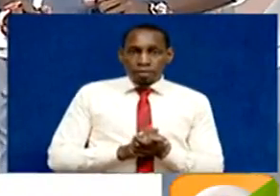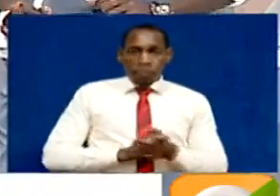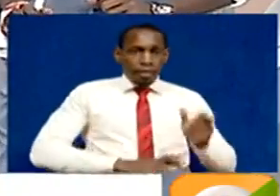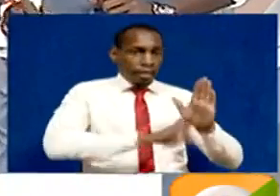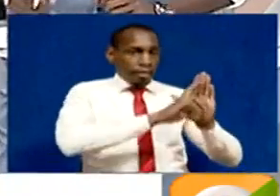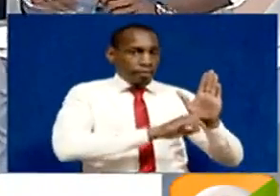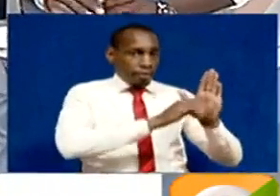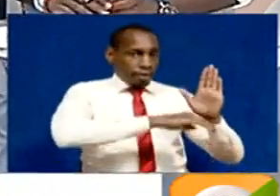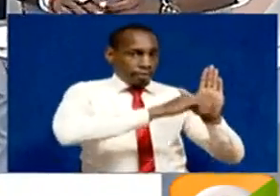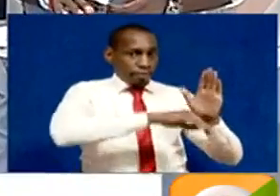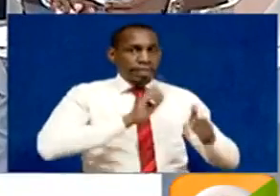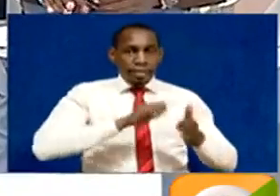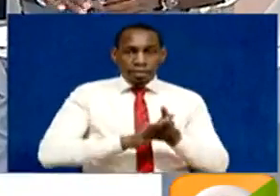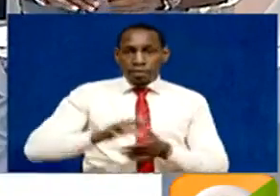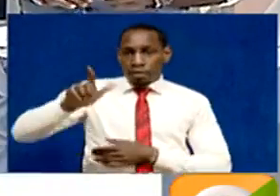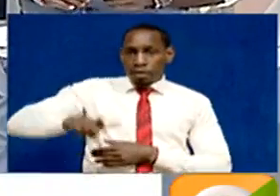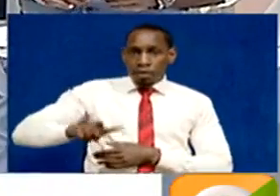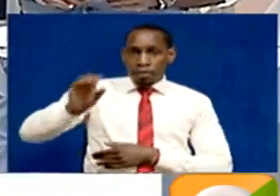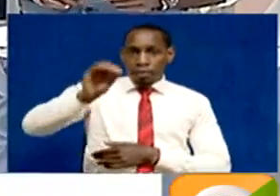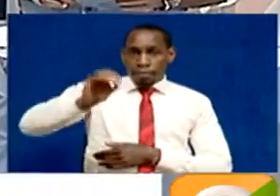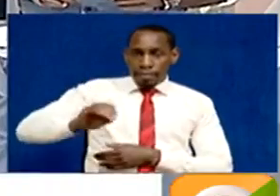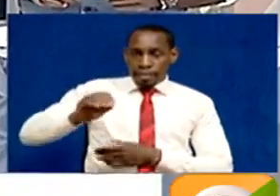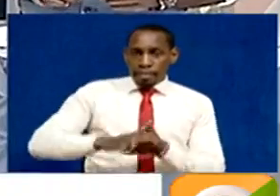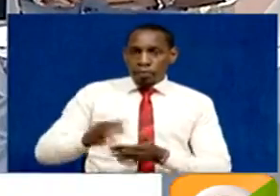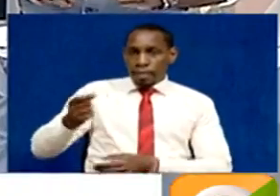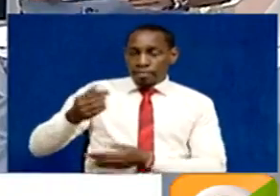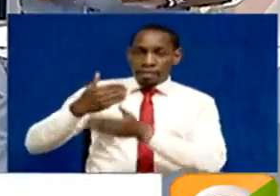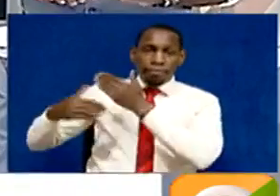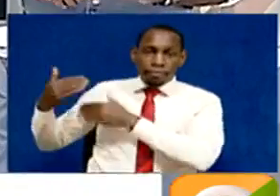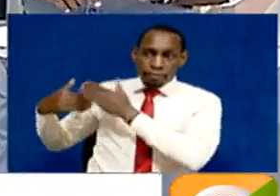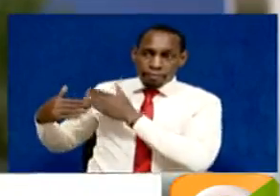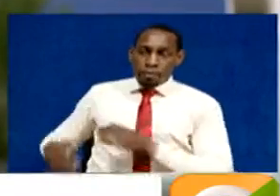COVID-19 containment measures, citing lower positivity rates in recent months.